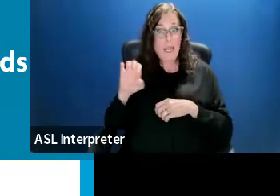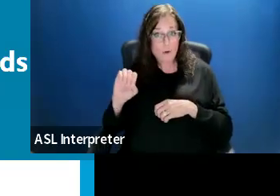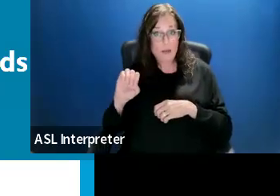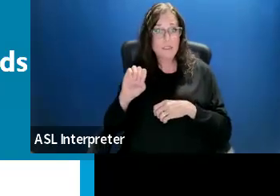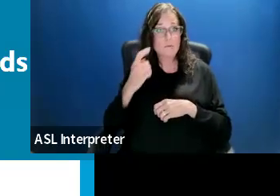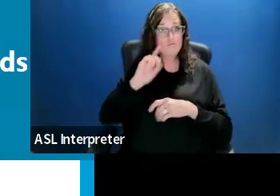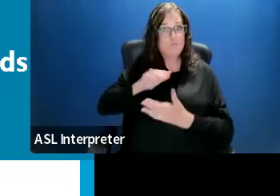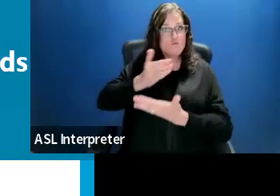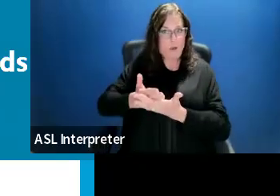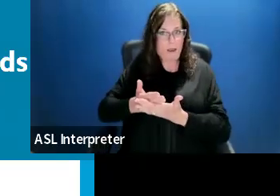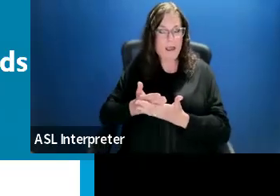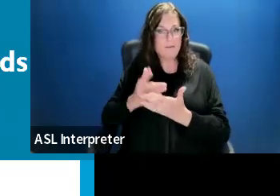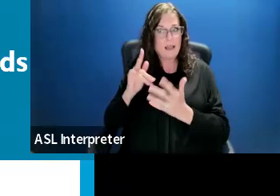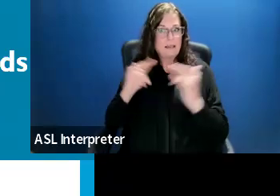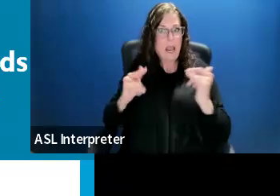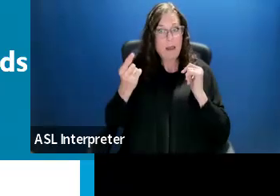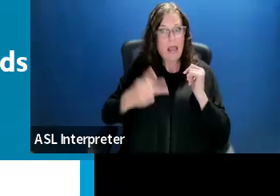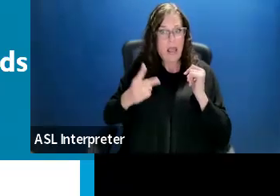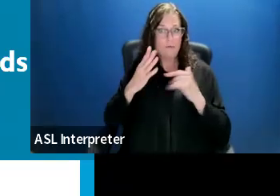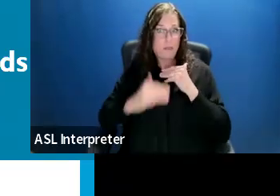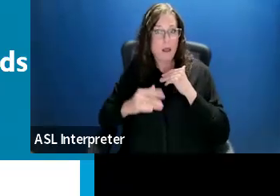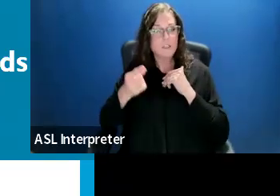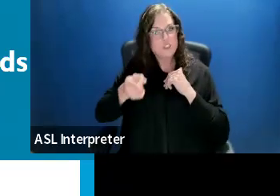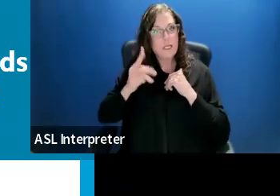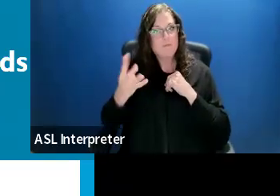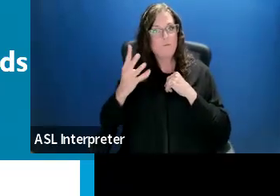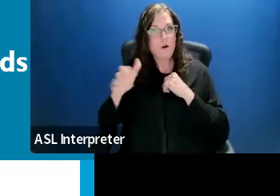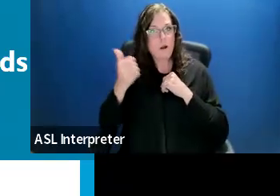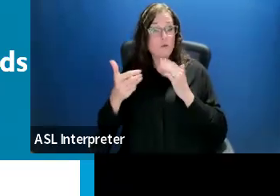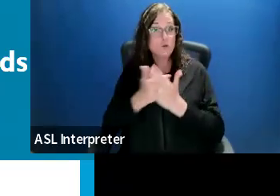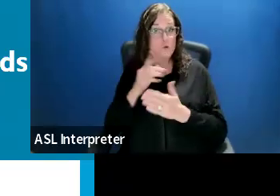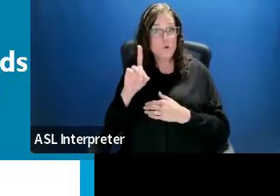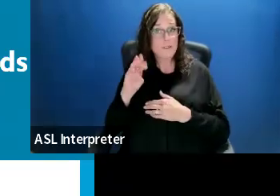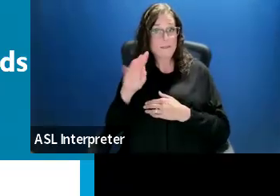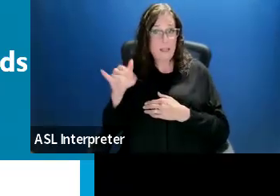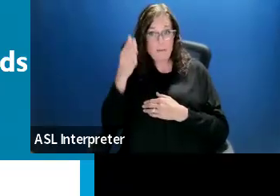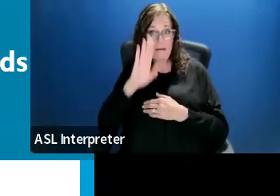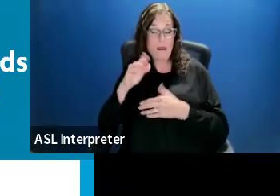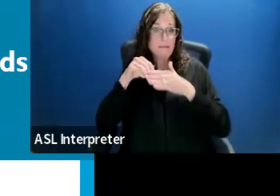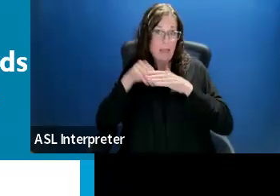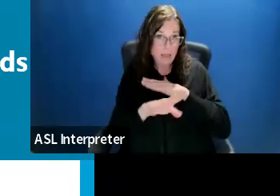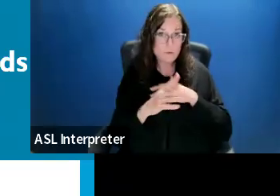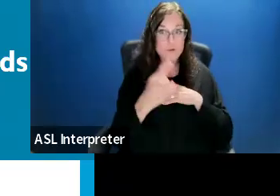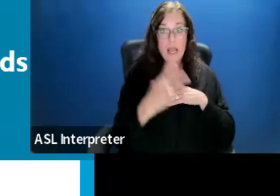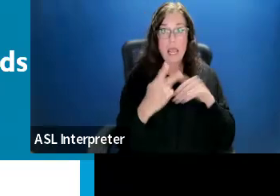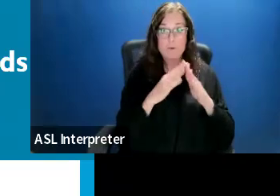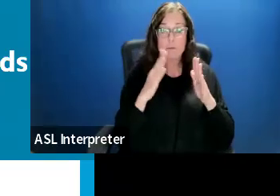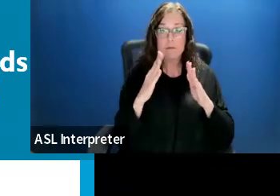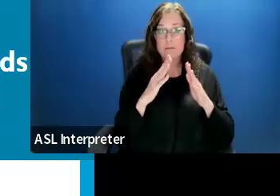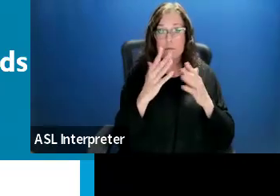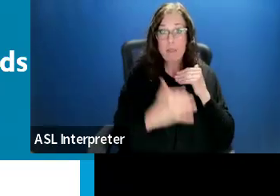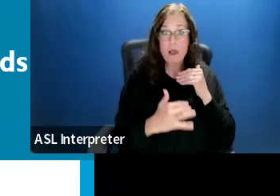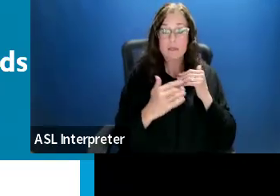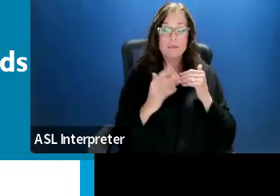Camp Half-Blood, and it tells the story of what happens when she and 4 other newbie demigods dare to enter Camp Half-Blood's